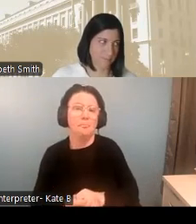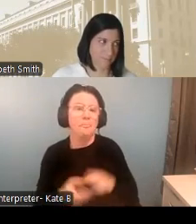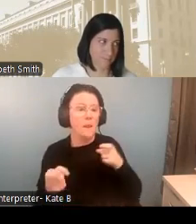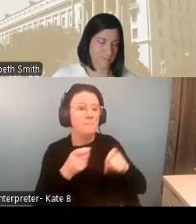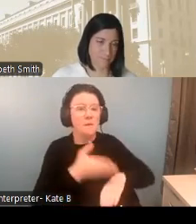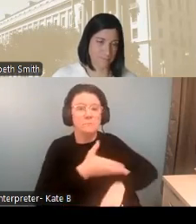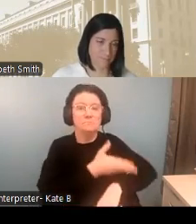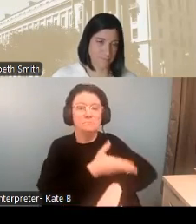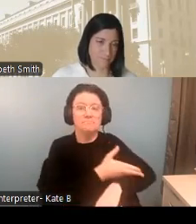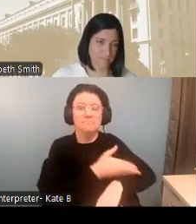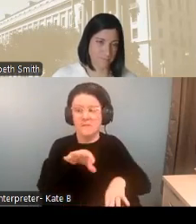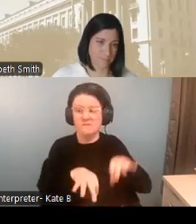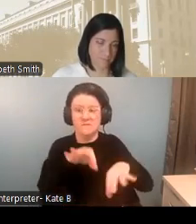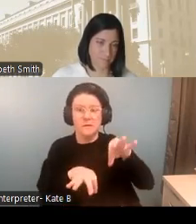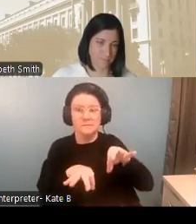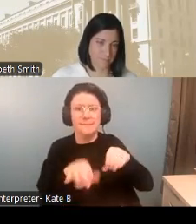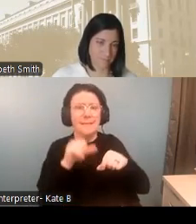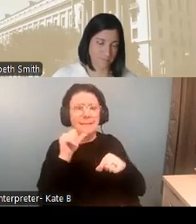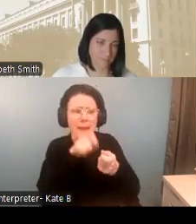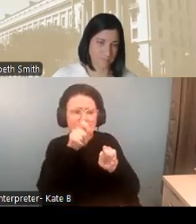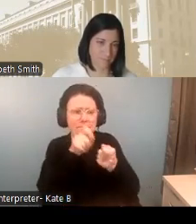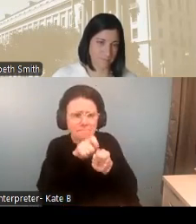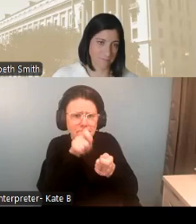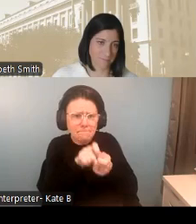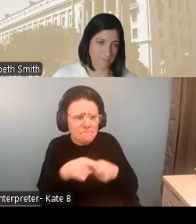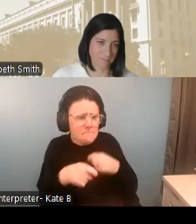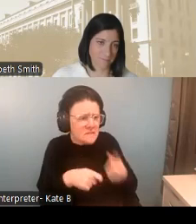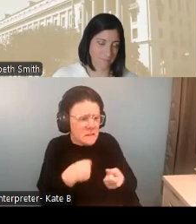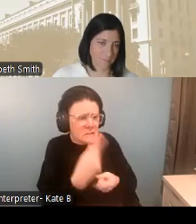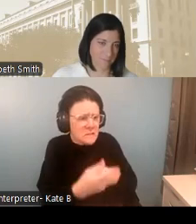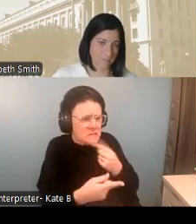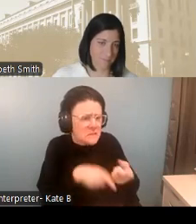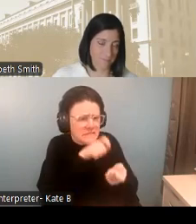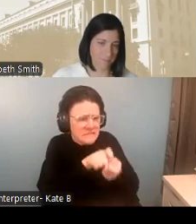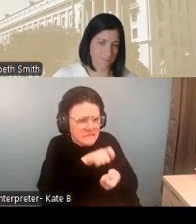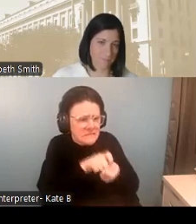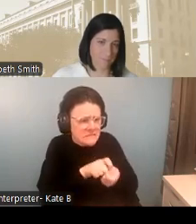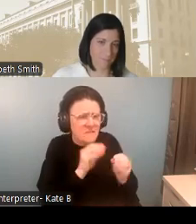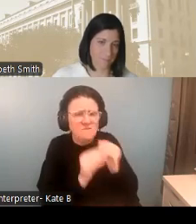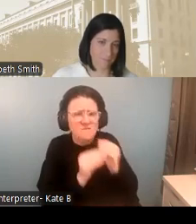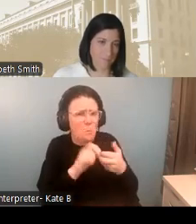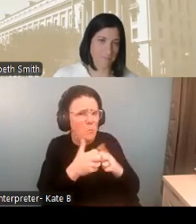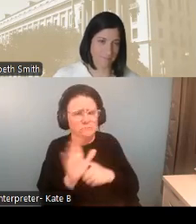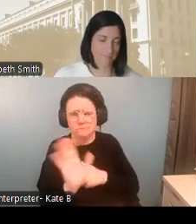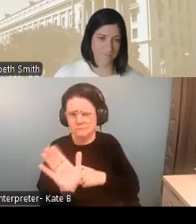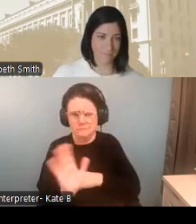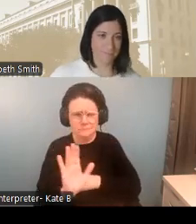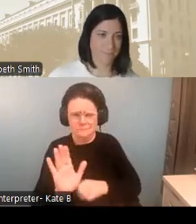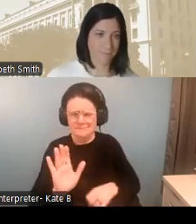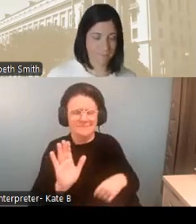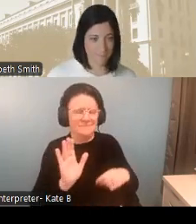that we have are not prescriptive. They don't tell the auditee exactly how to complete